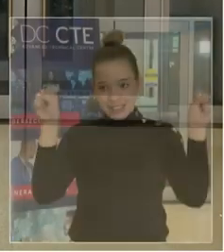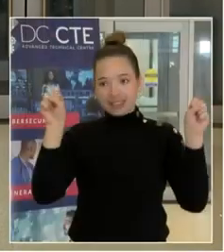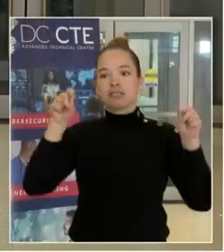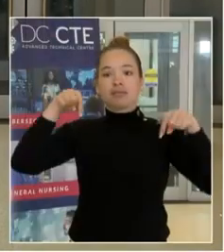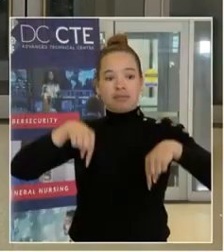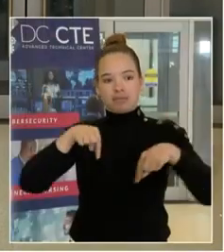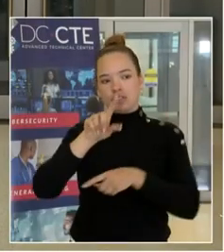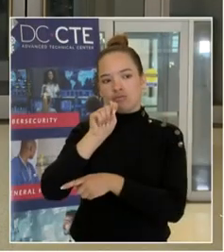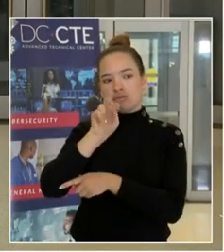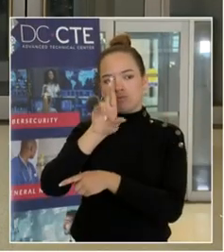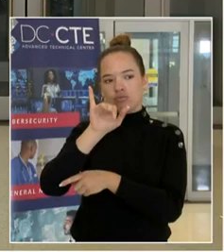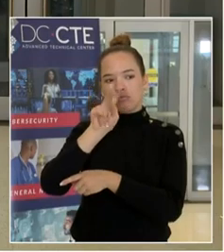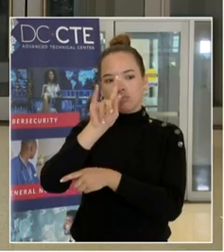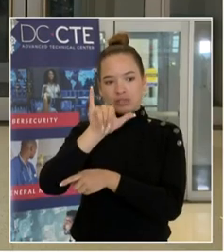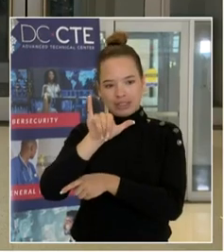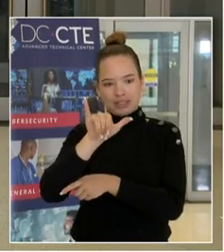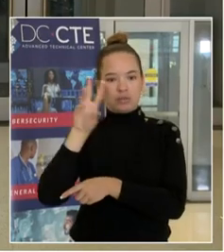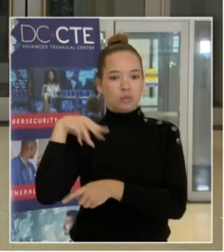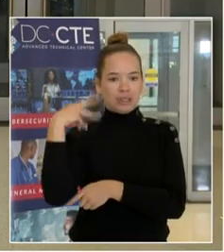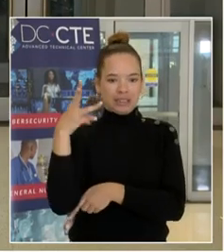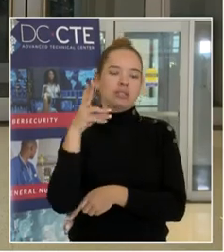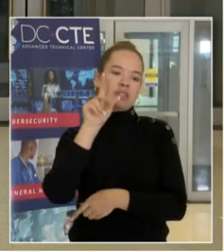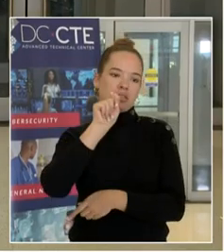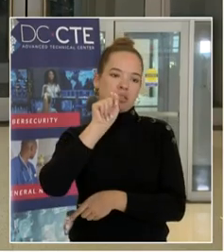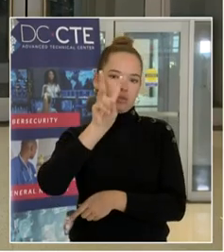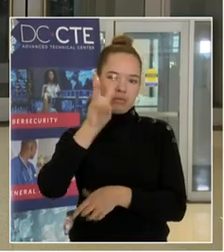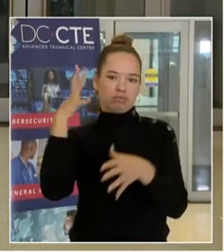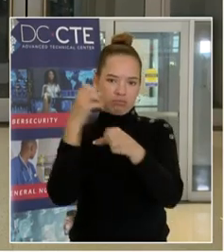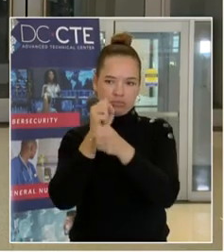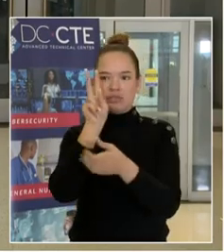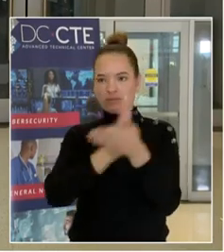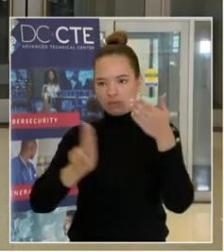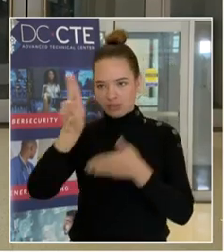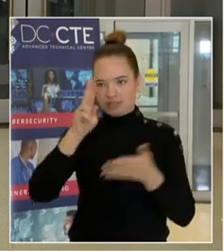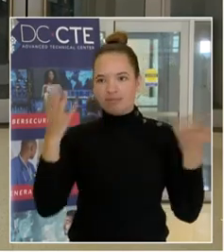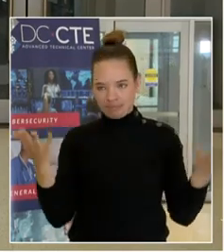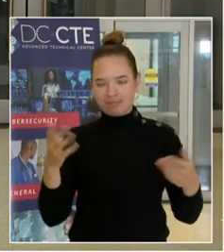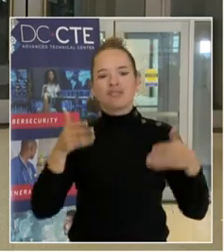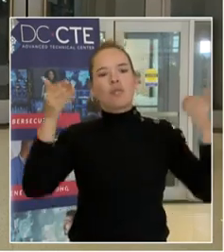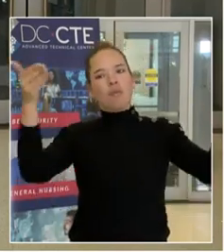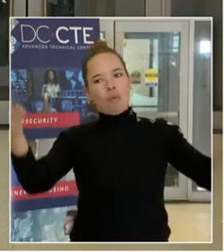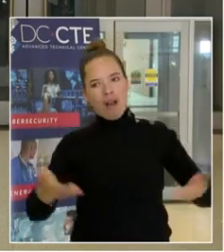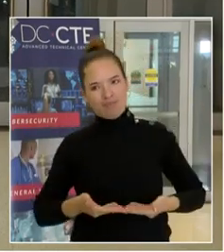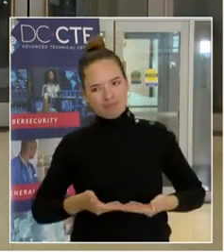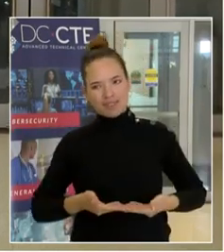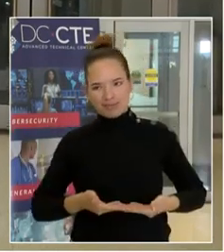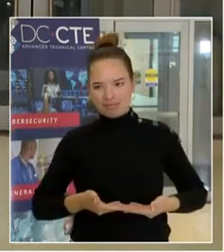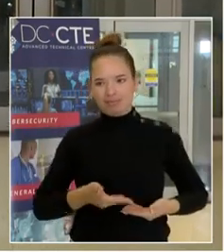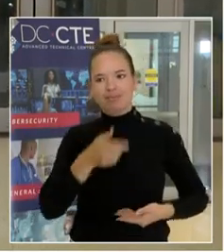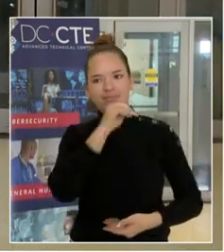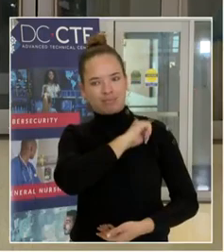Mayor Muriel Bowser, who just won a great election. How about a cheer for Mayor Bowser?